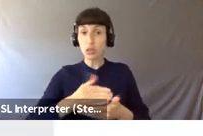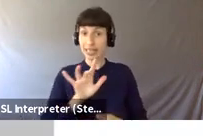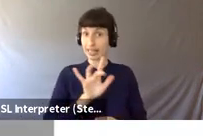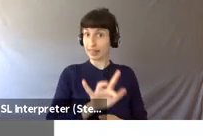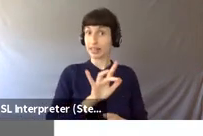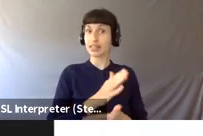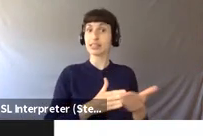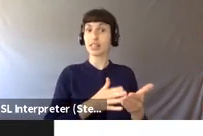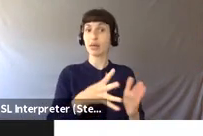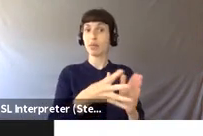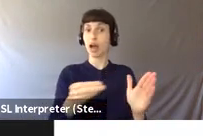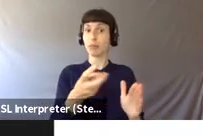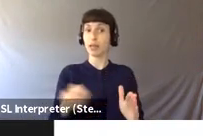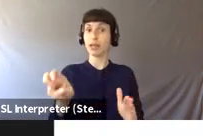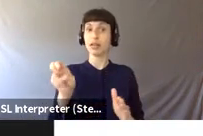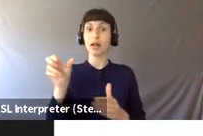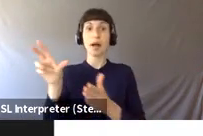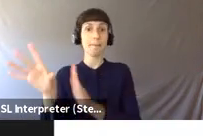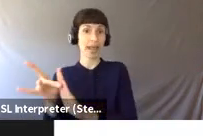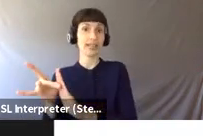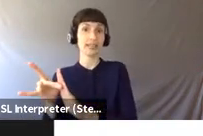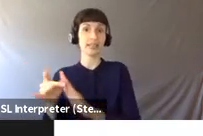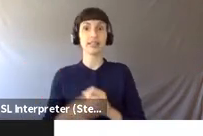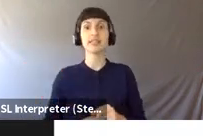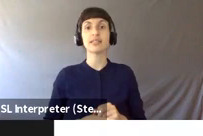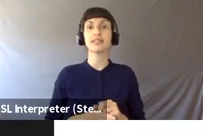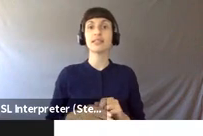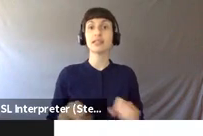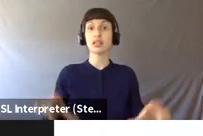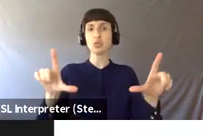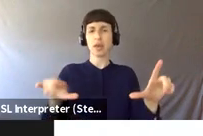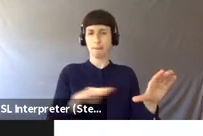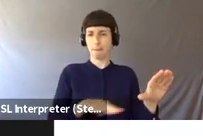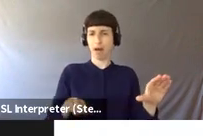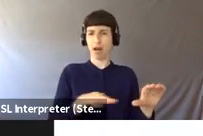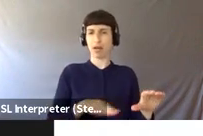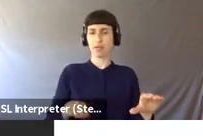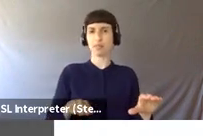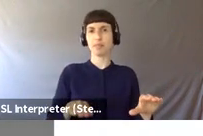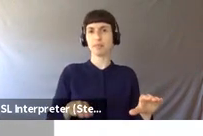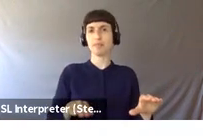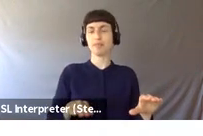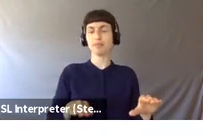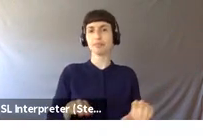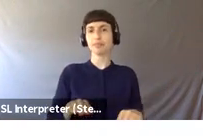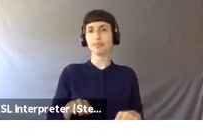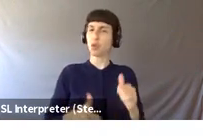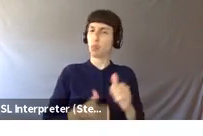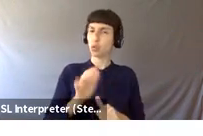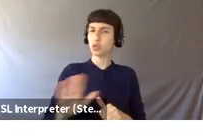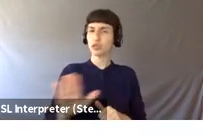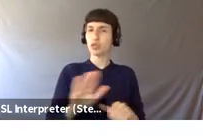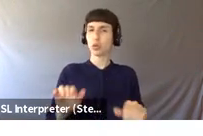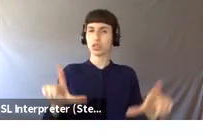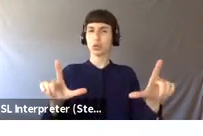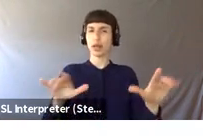to those. On your bottom of your Zoom screen, maybe on your device, it might be in a different spot, but on the bottom of most of your screens, you